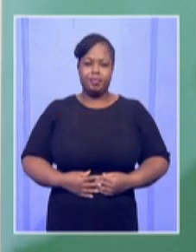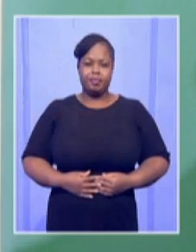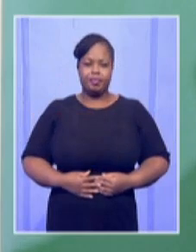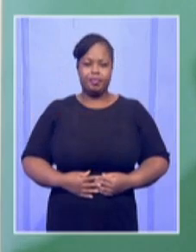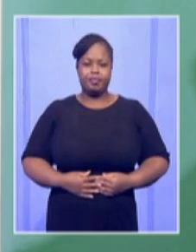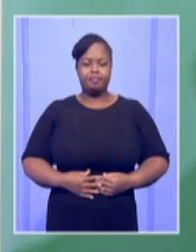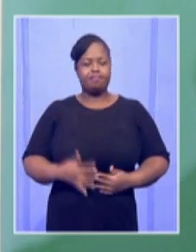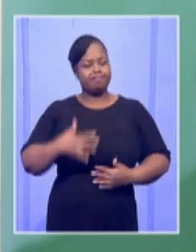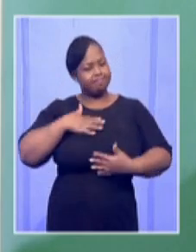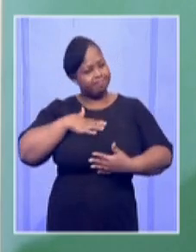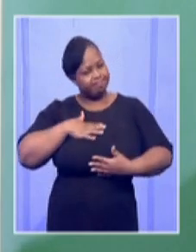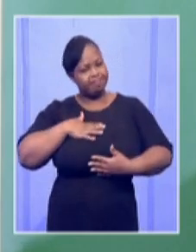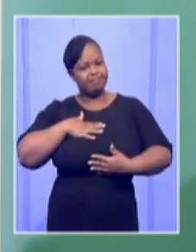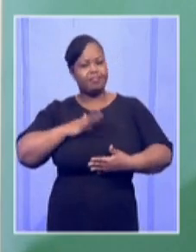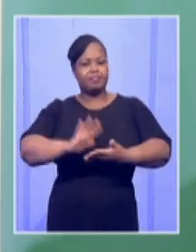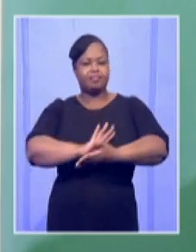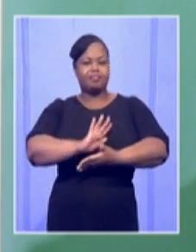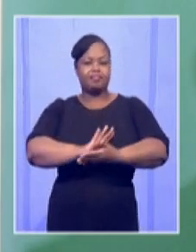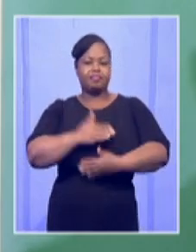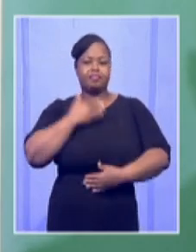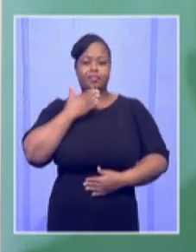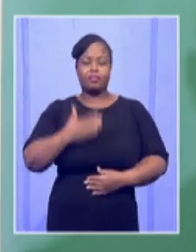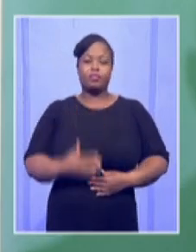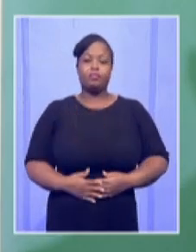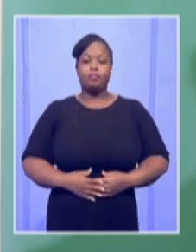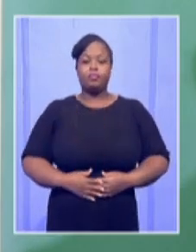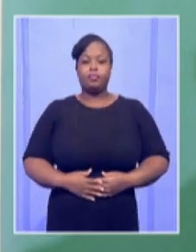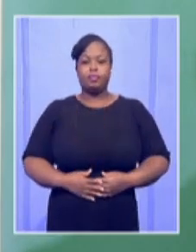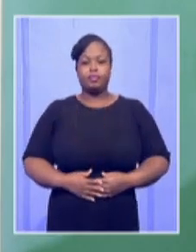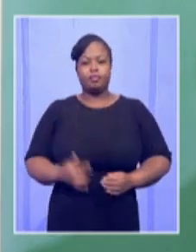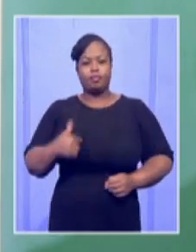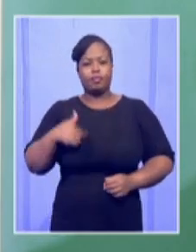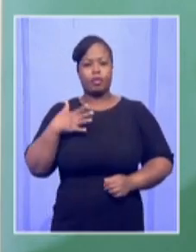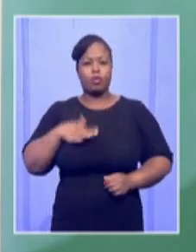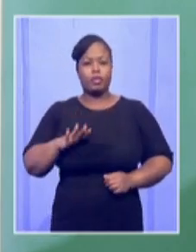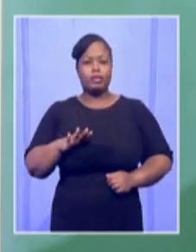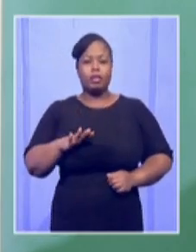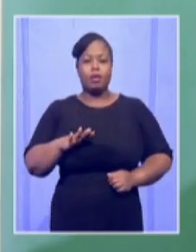We appreciate that. Just to take you through the